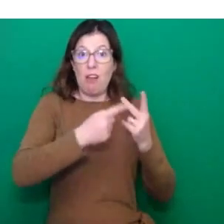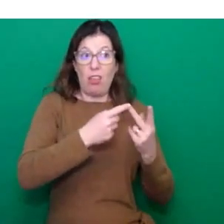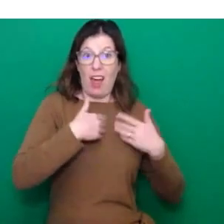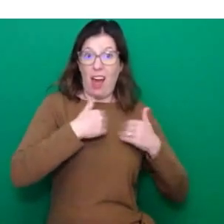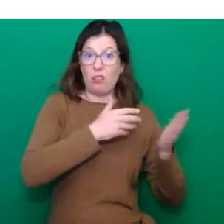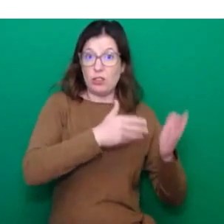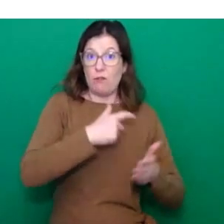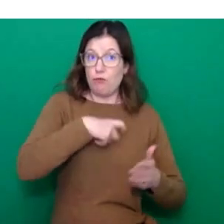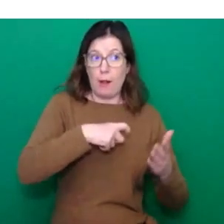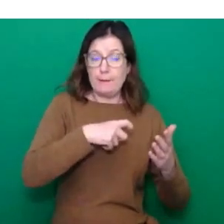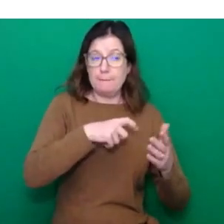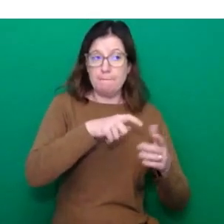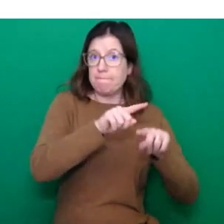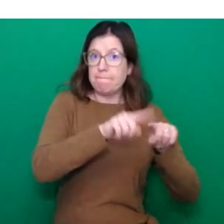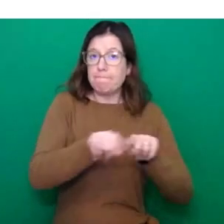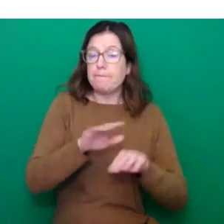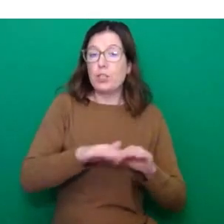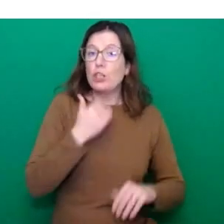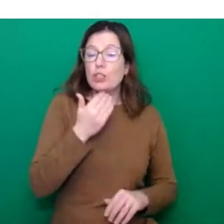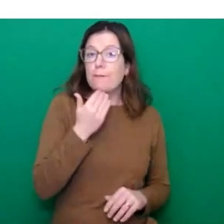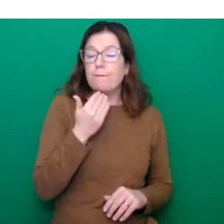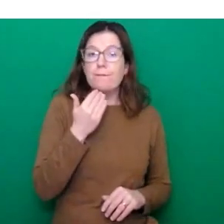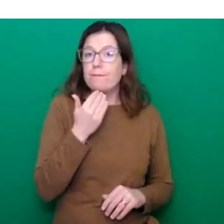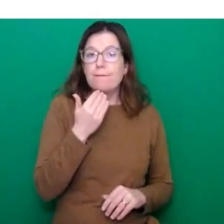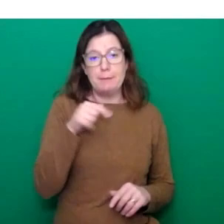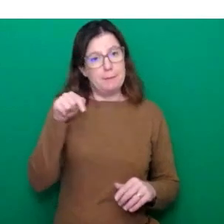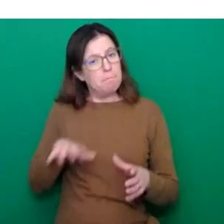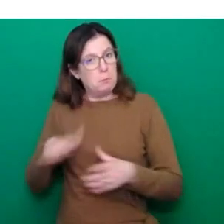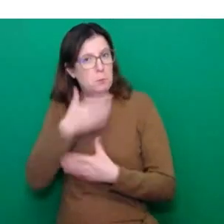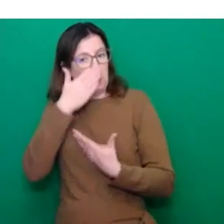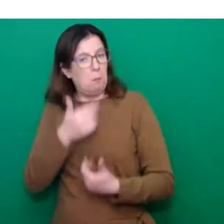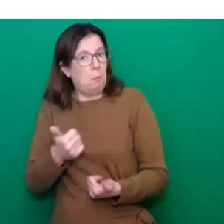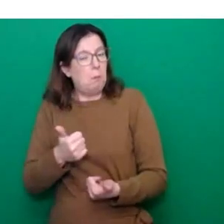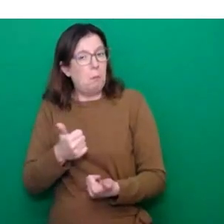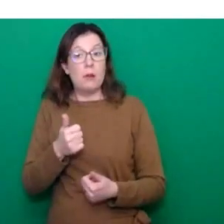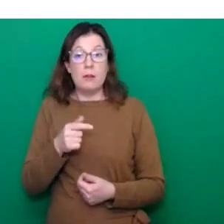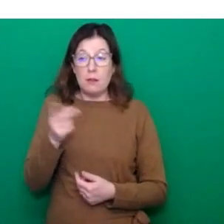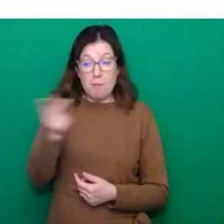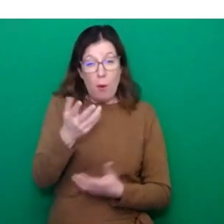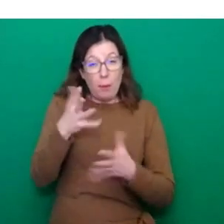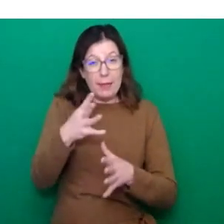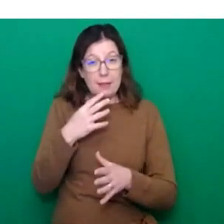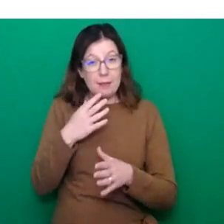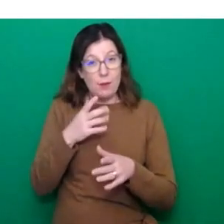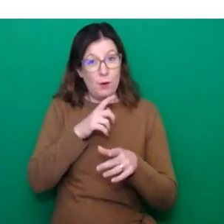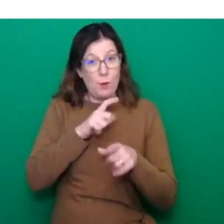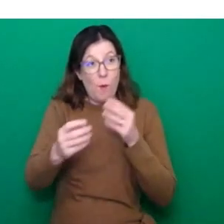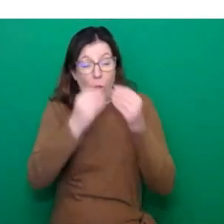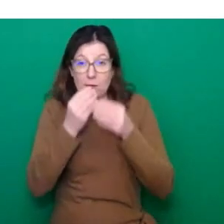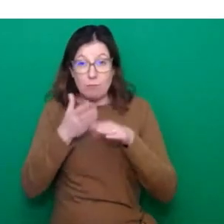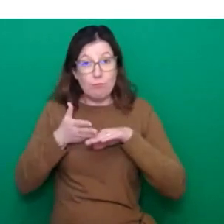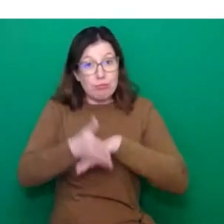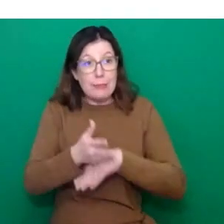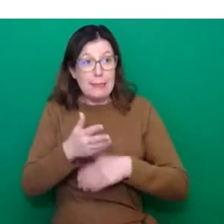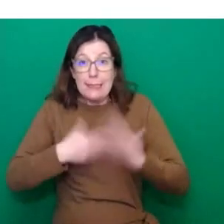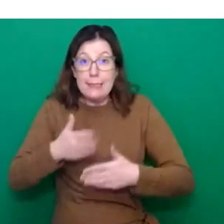really important. And you both, I think, were saying it can be quite full on, the training, which I think is a fair thing to say, isn't it? It's